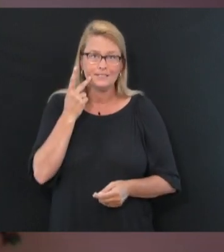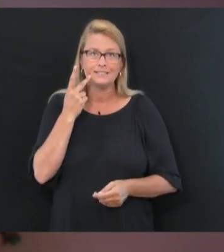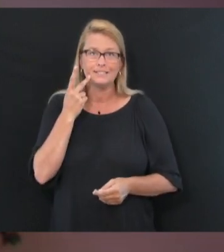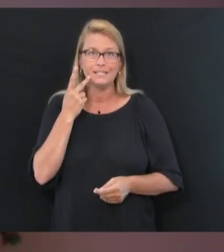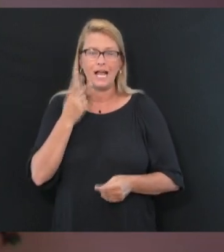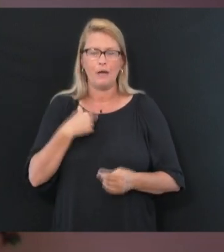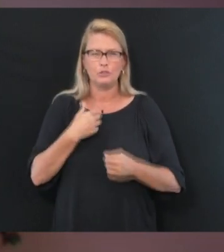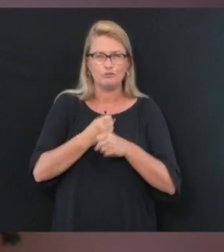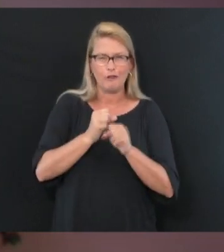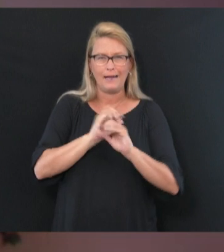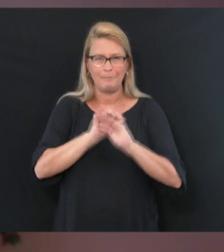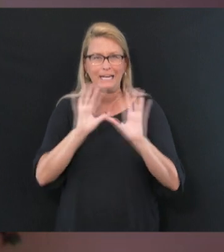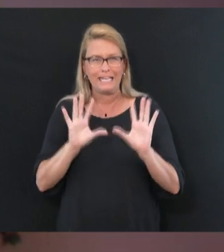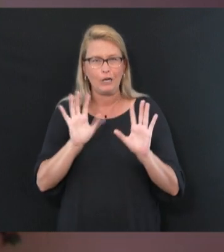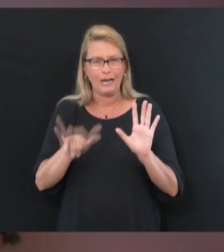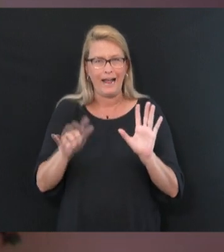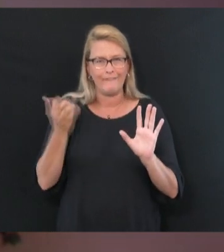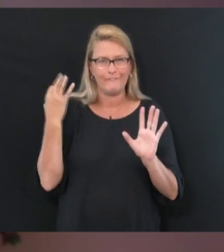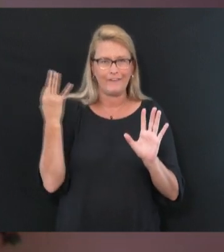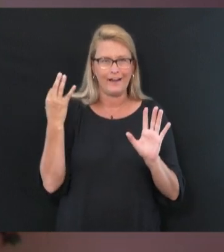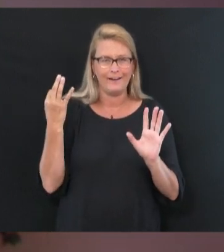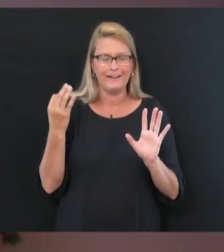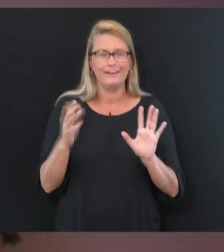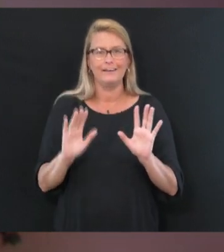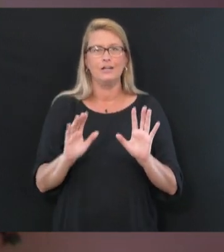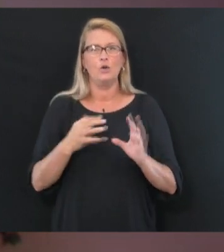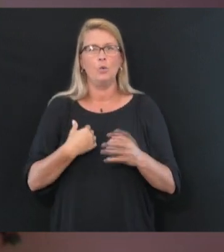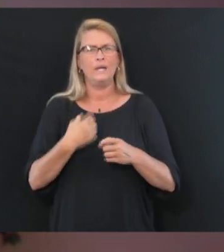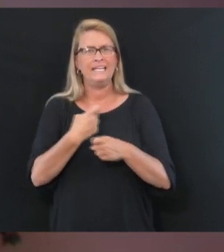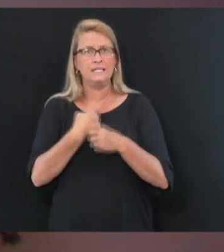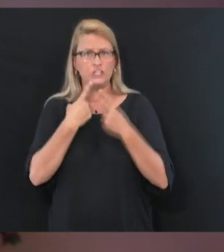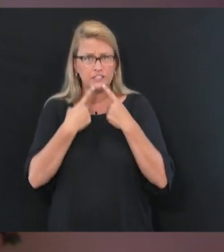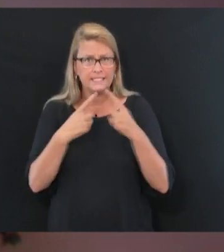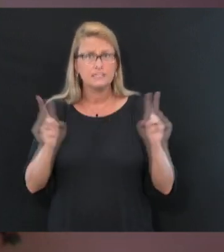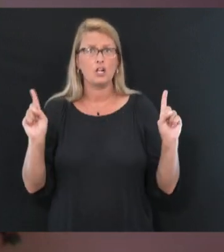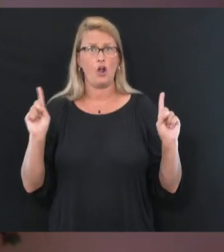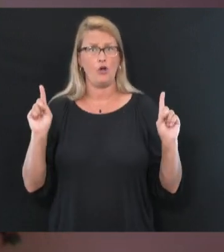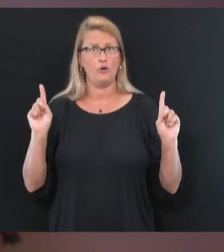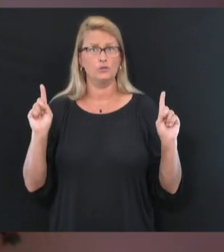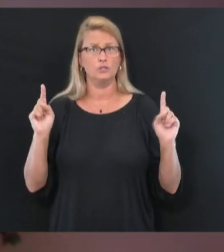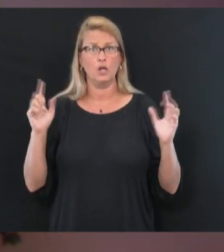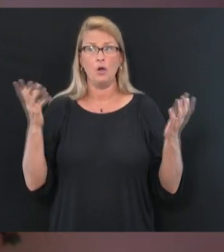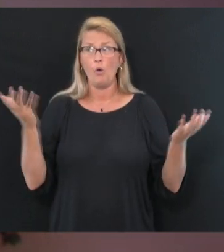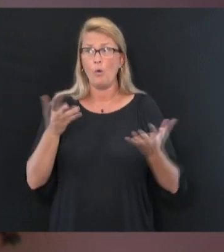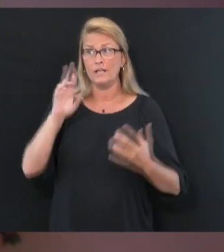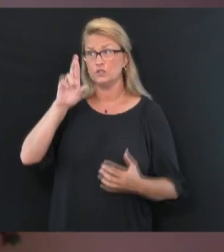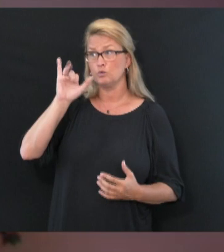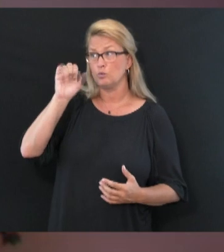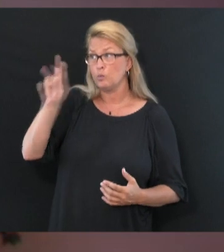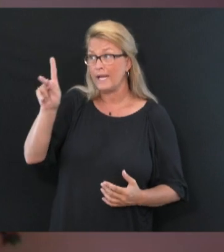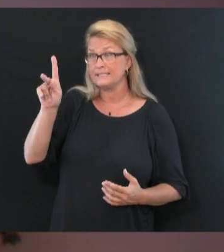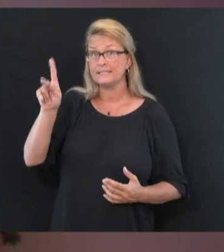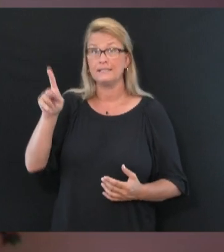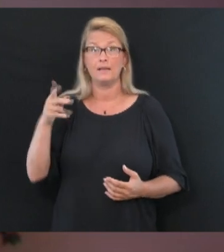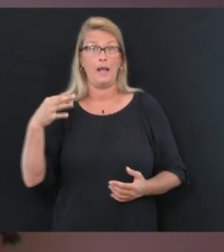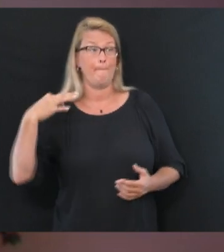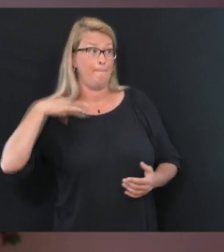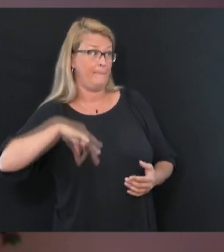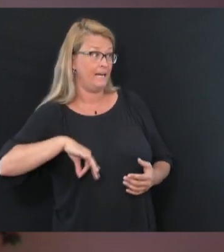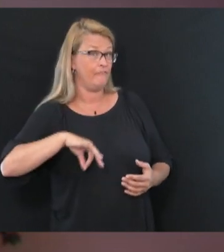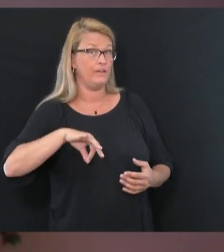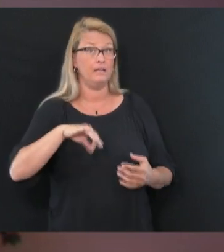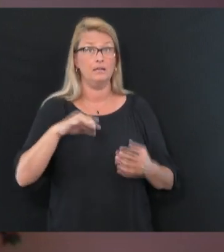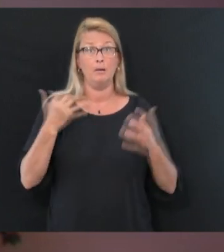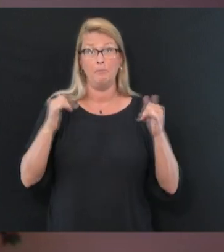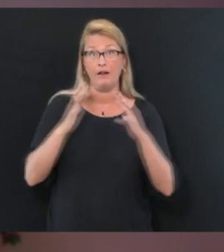Friday, we would, we need to disclose, the risks and the benefits of playing. And the risk